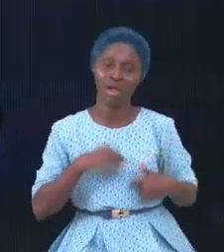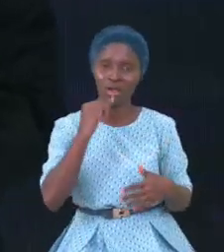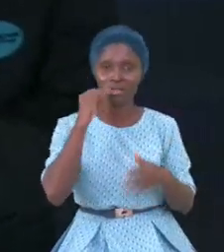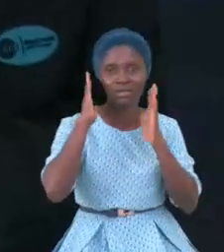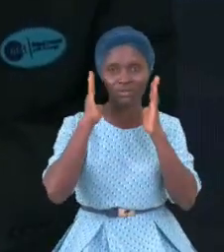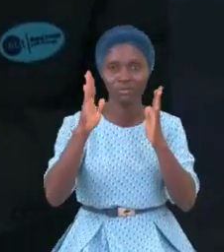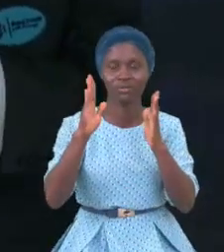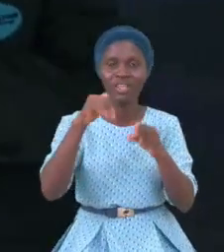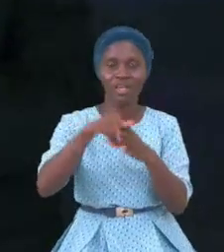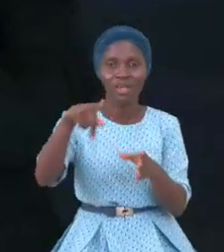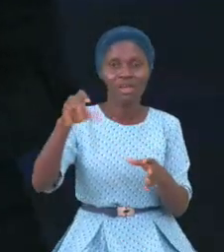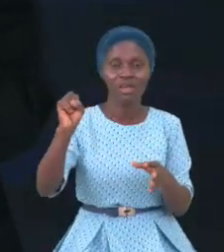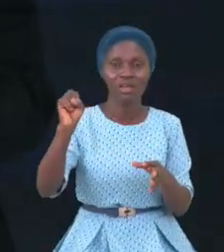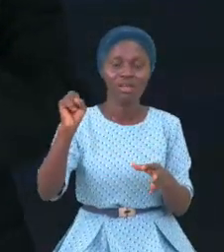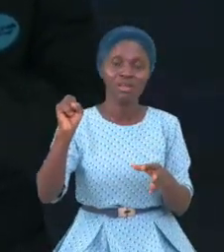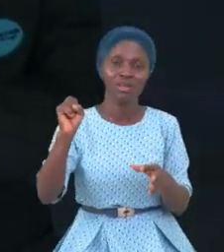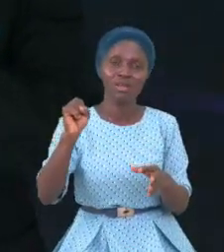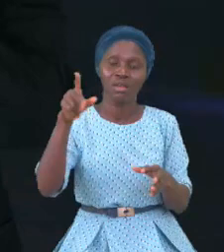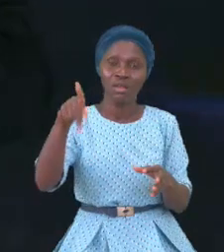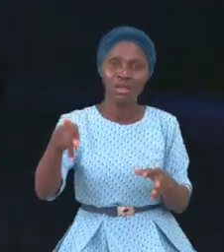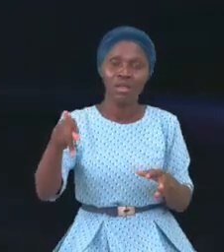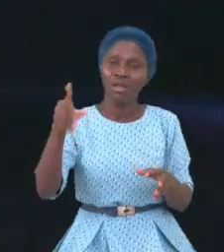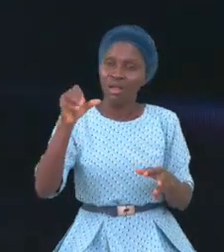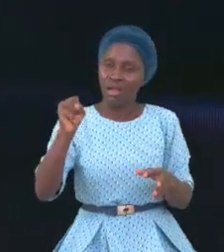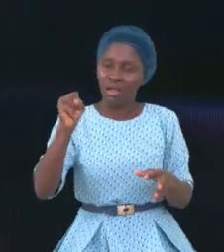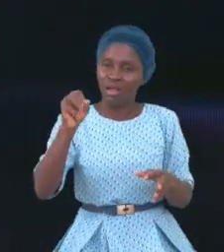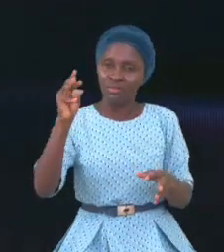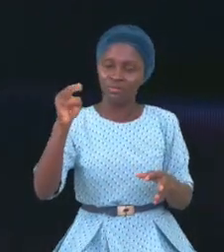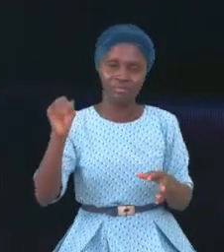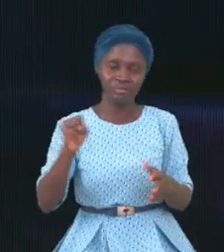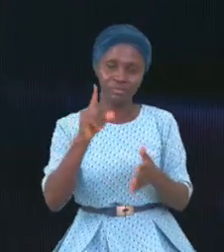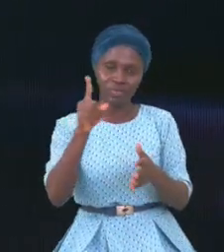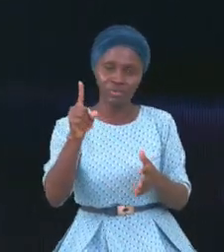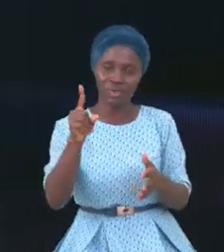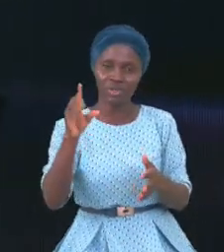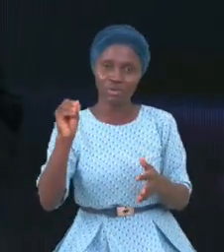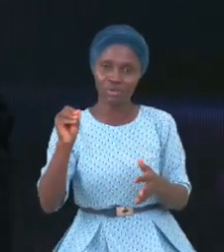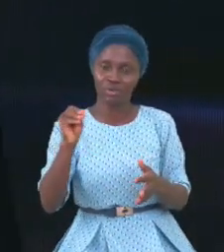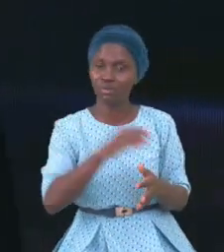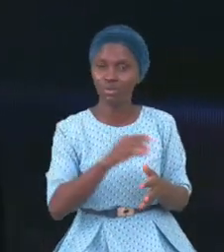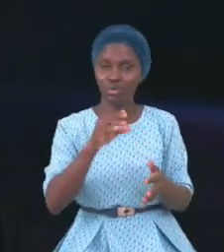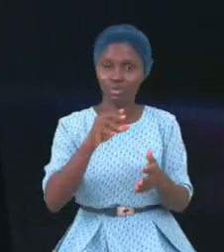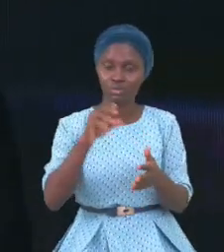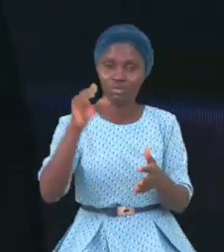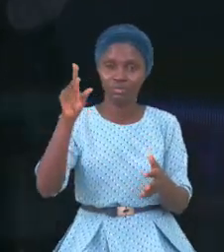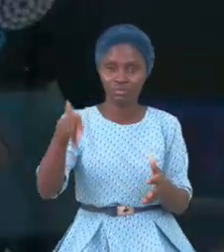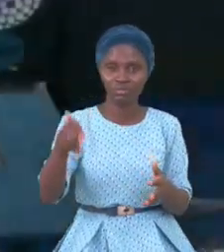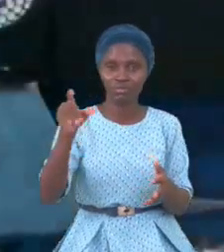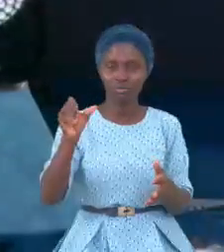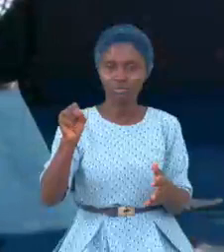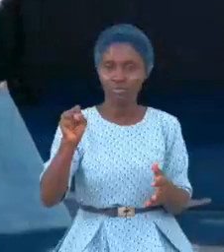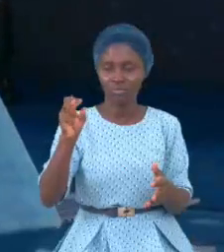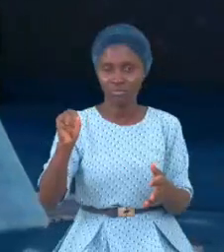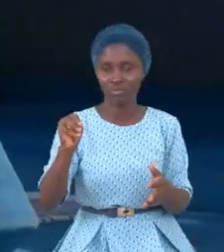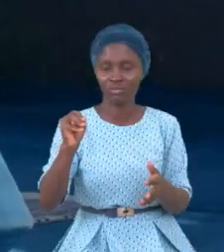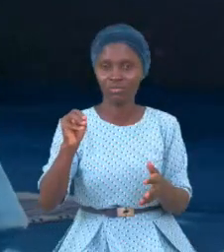112, and we're looking at verse 7 there. In Psalm 112, reading from verse 7, it says, they shall